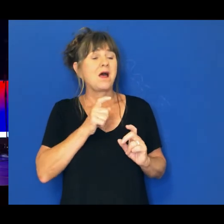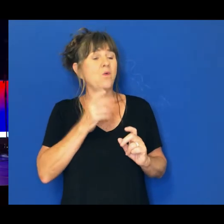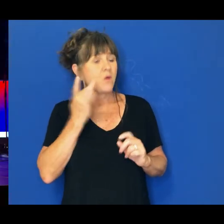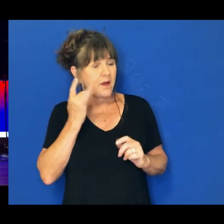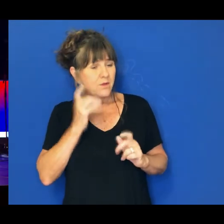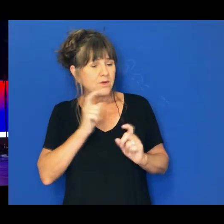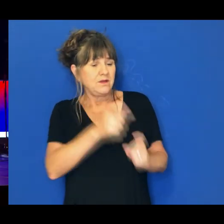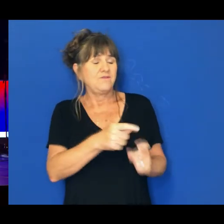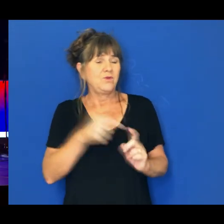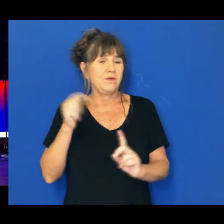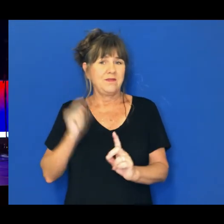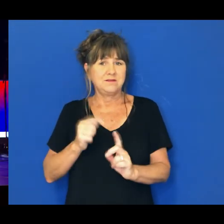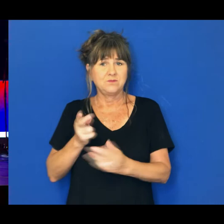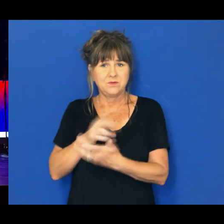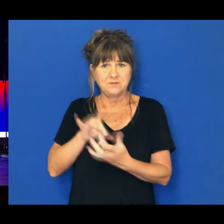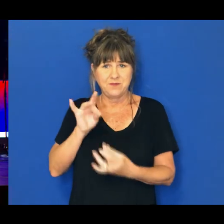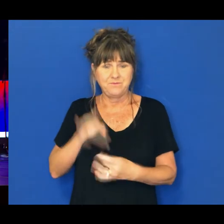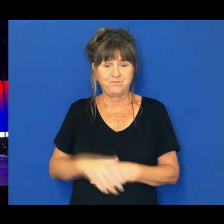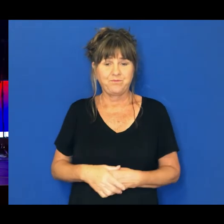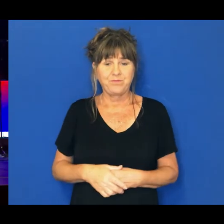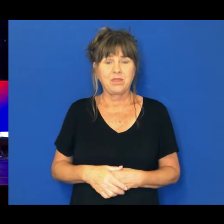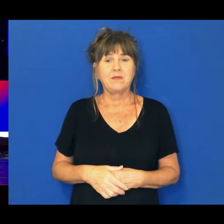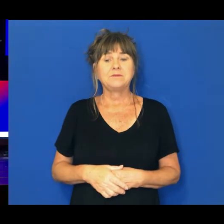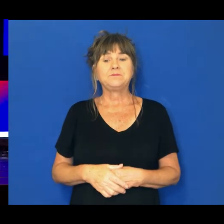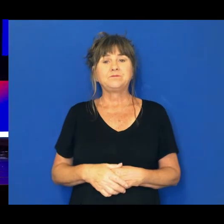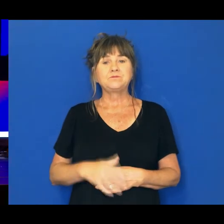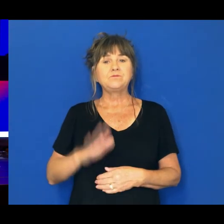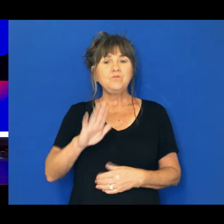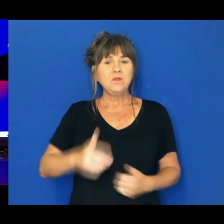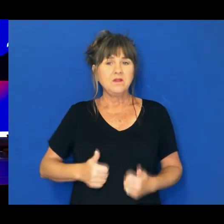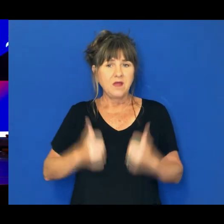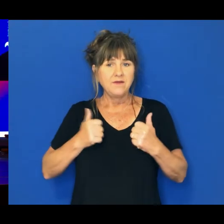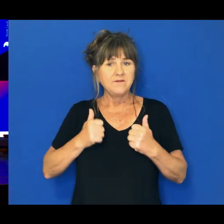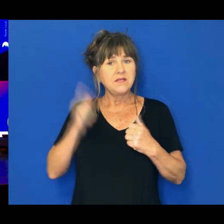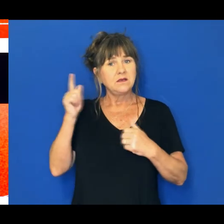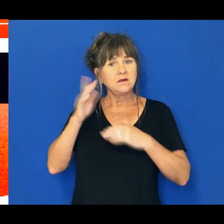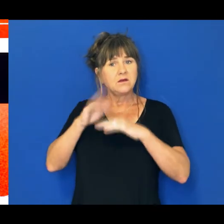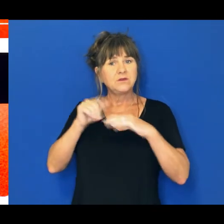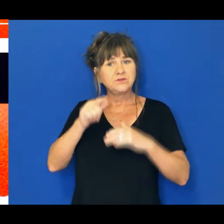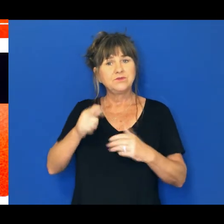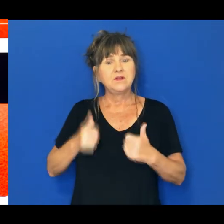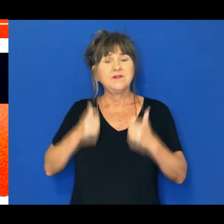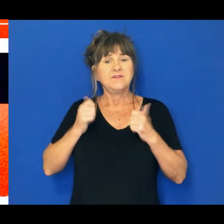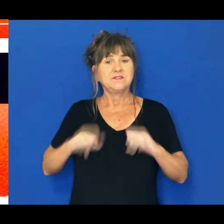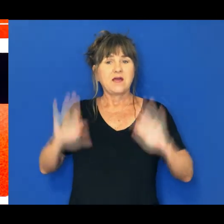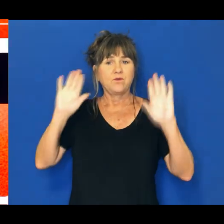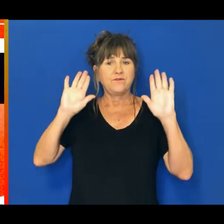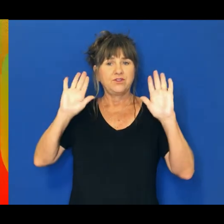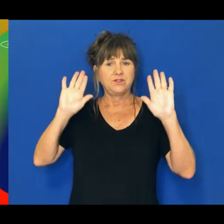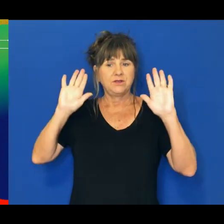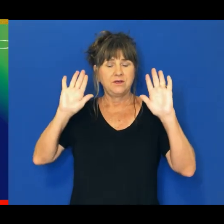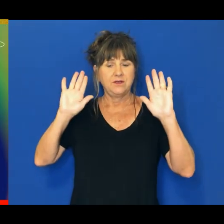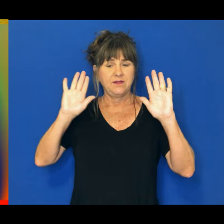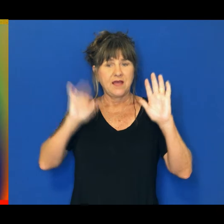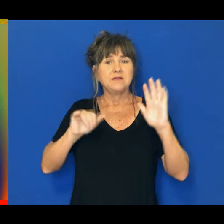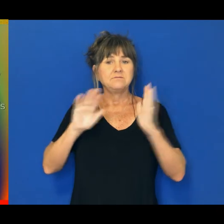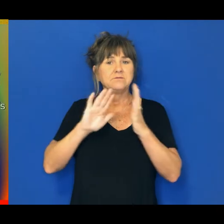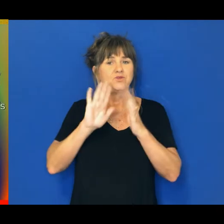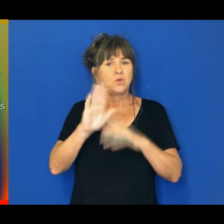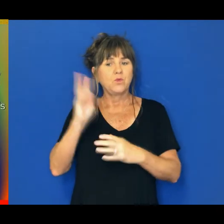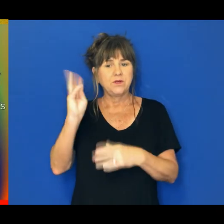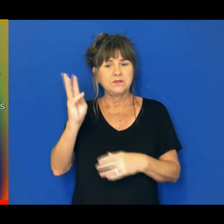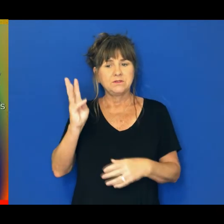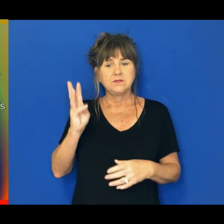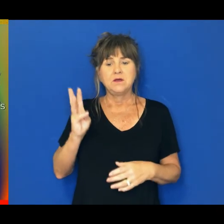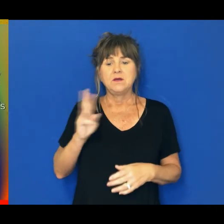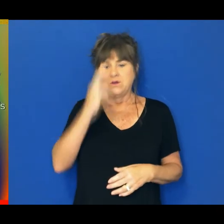you're called to live a sacrificial life, but that becomes your witness. Romans chapter 12, verses 1 through 2 says, "Beloved friends, what